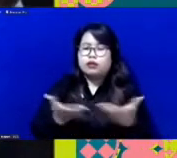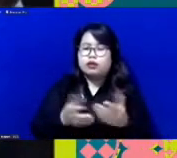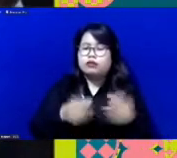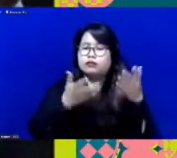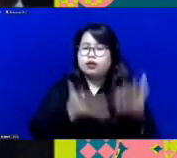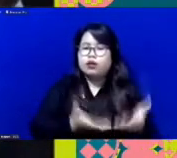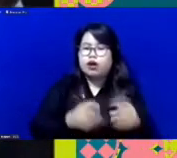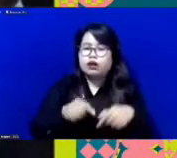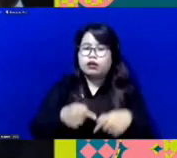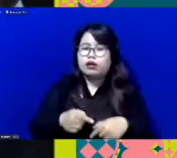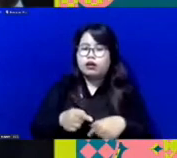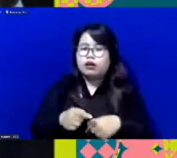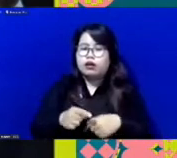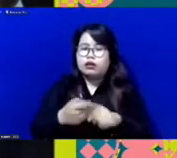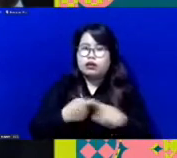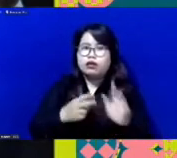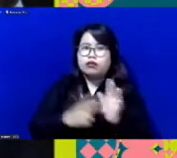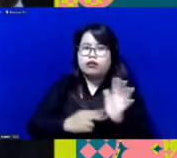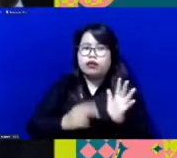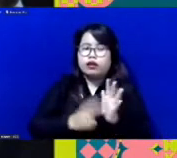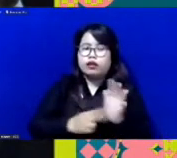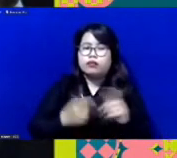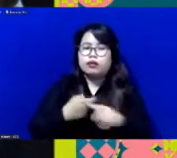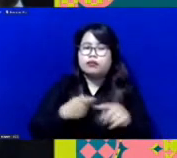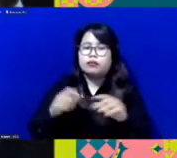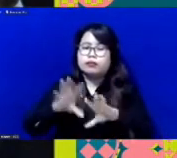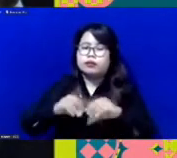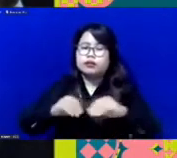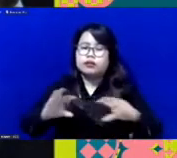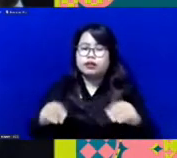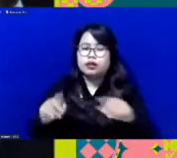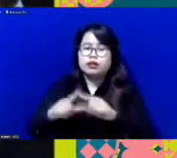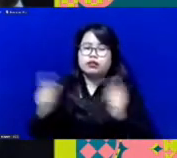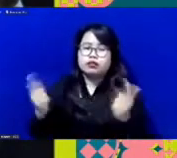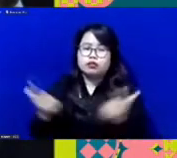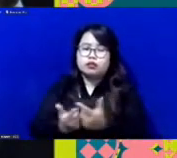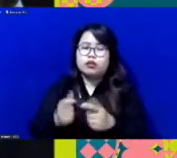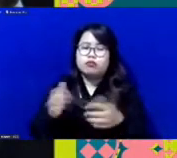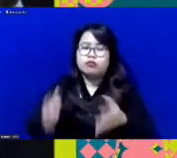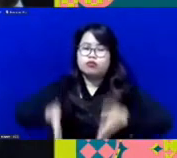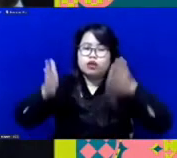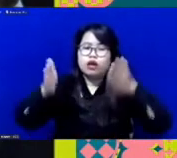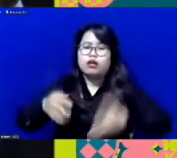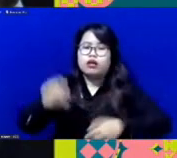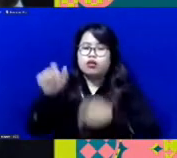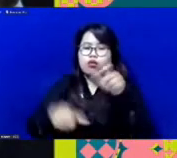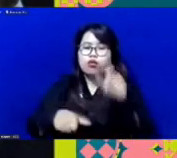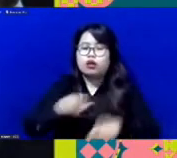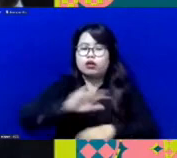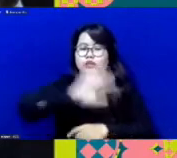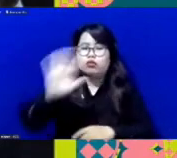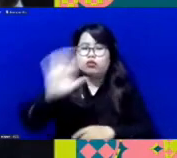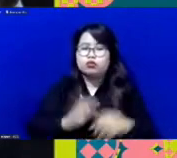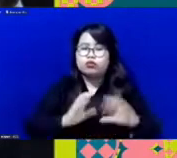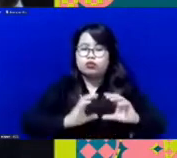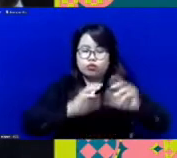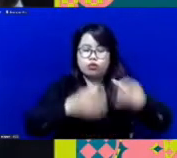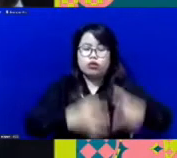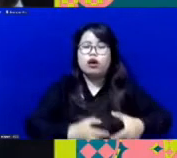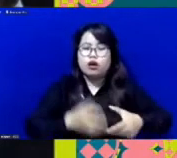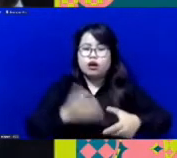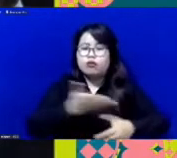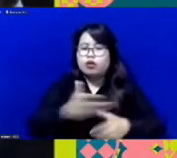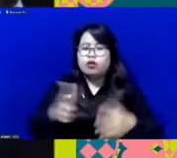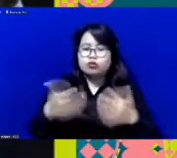with companies, institutions, and individuals around the world. She has traveled around the world and reported as a journalist for the